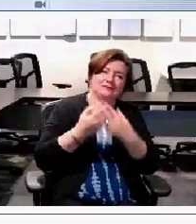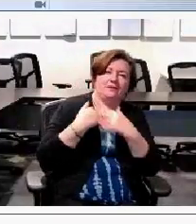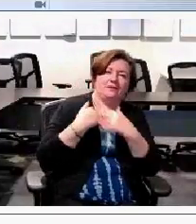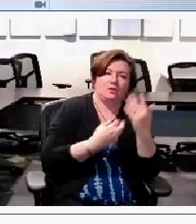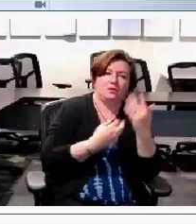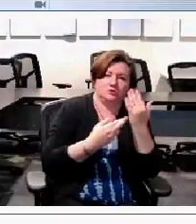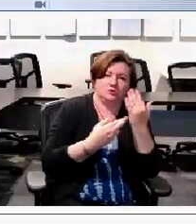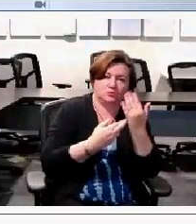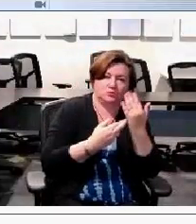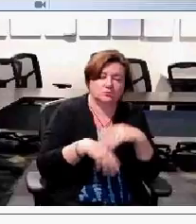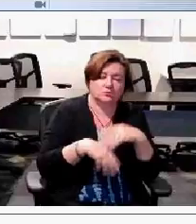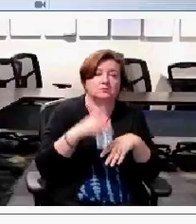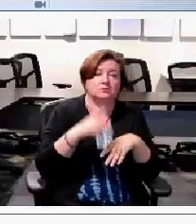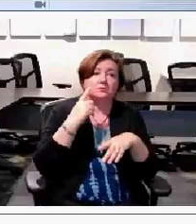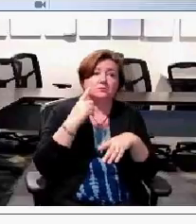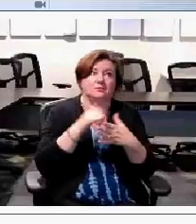would trick.